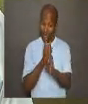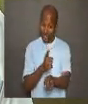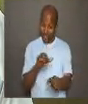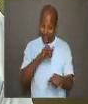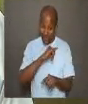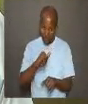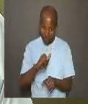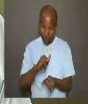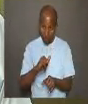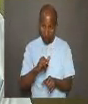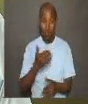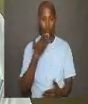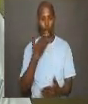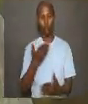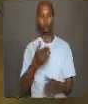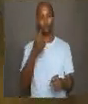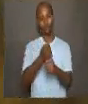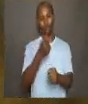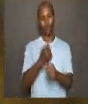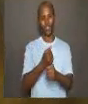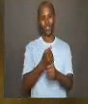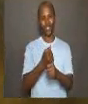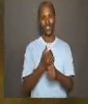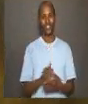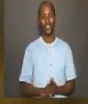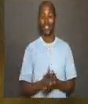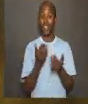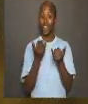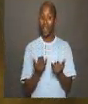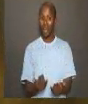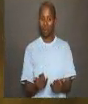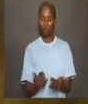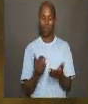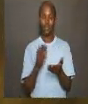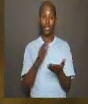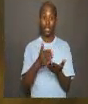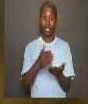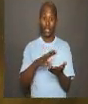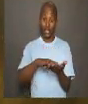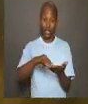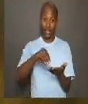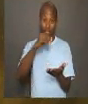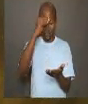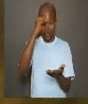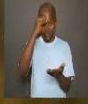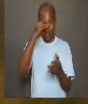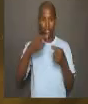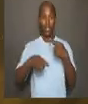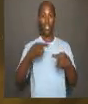same? Good work. And now let us study the relations